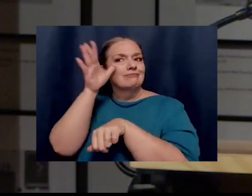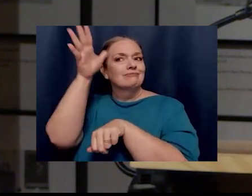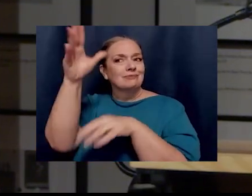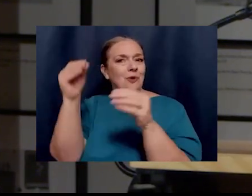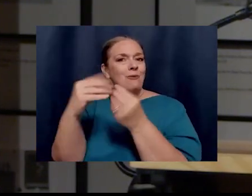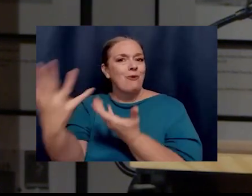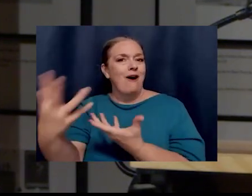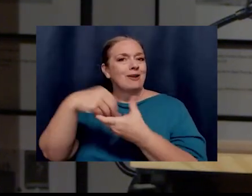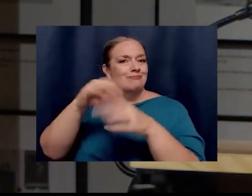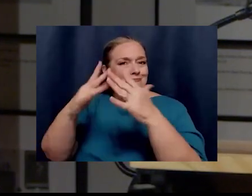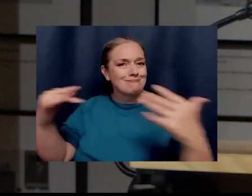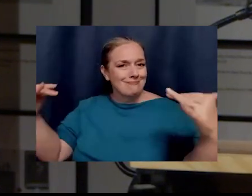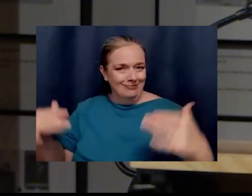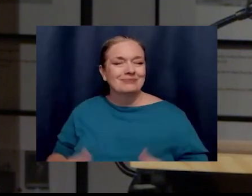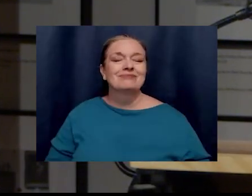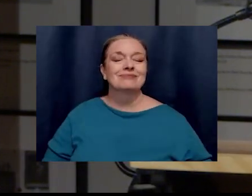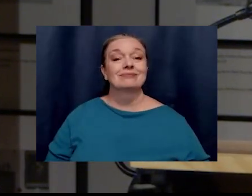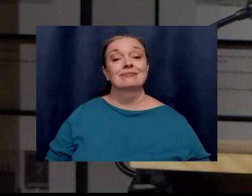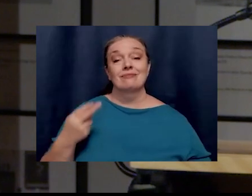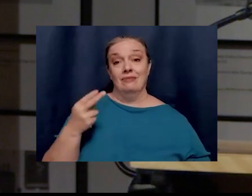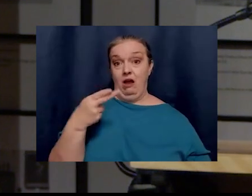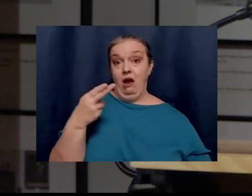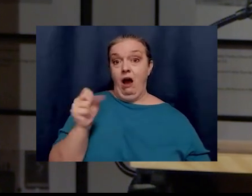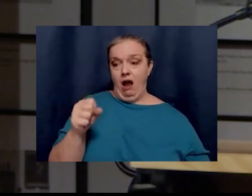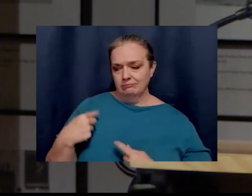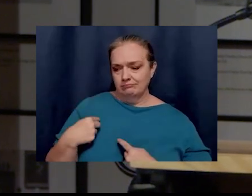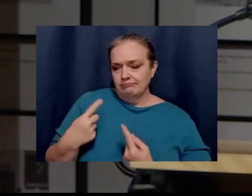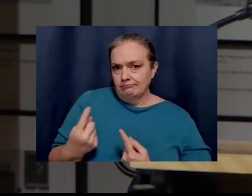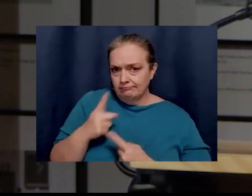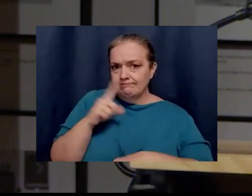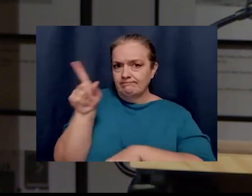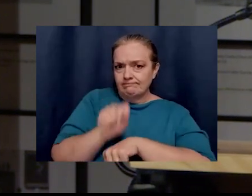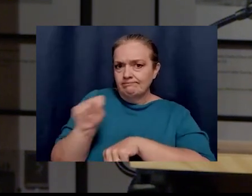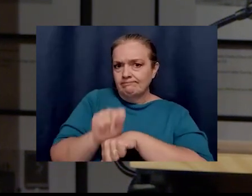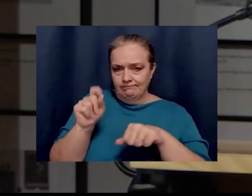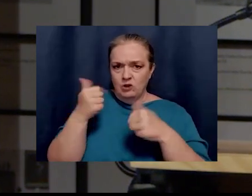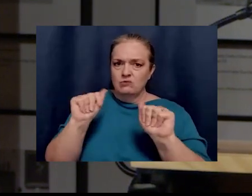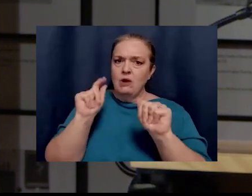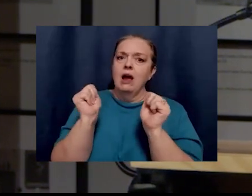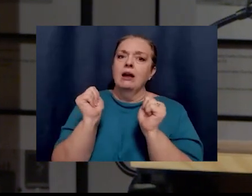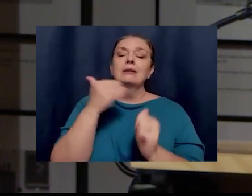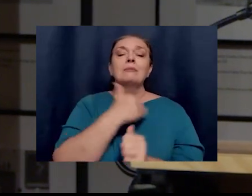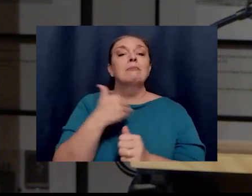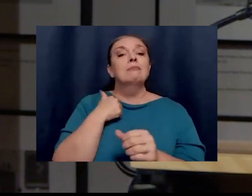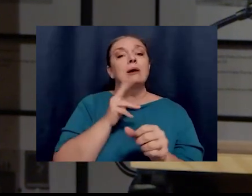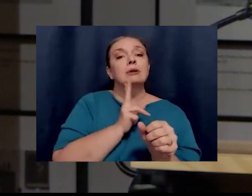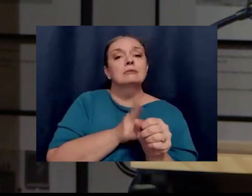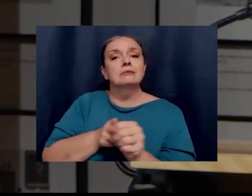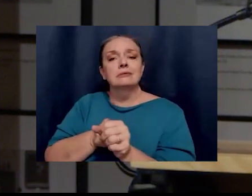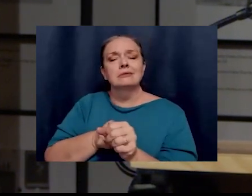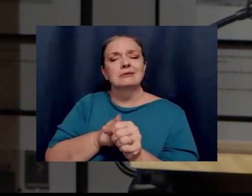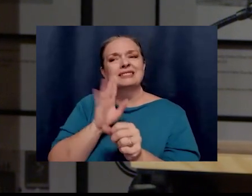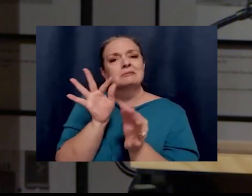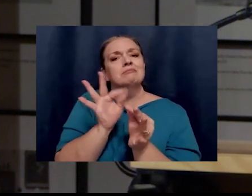future. Under her leadership, HAHS has placed a growing emphasis on broadening and diversifying its membership to better reflect the